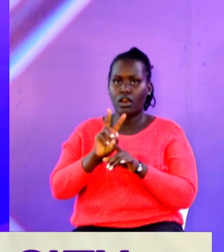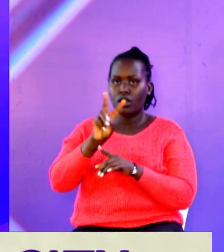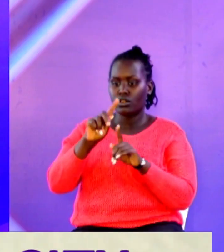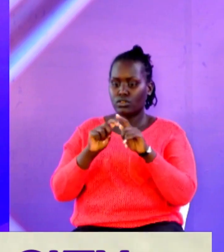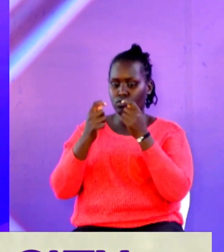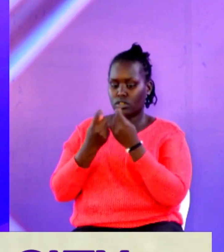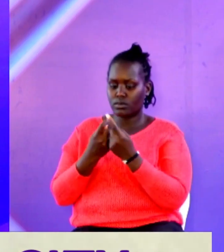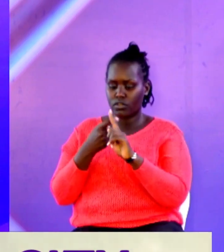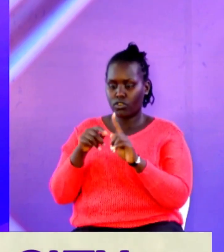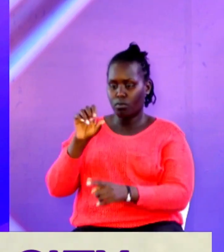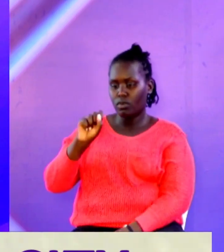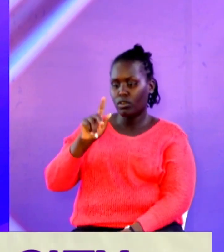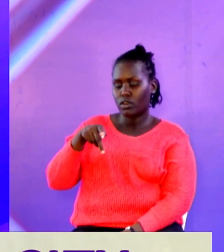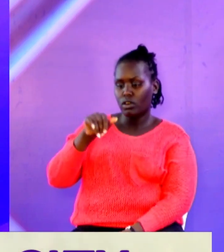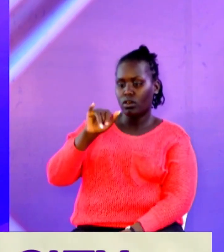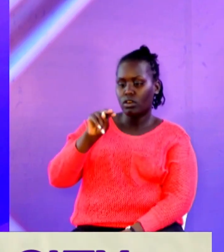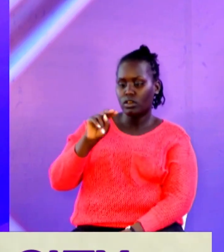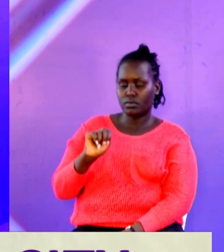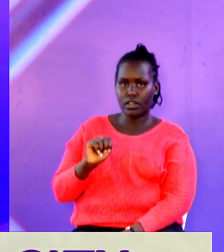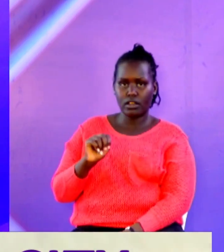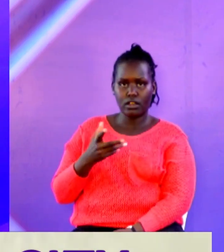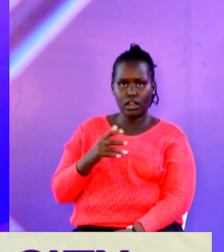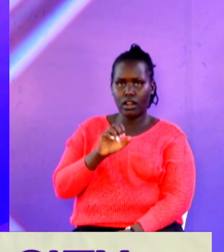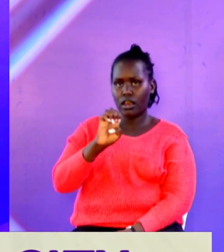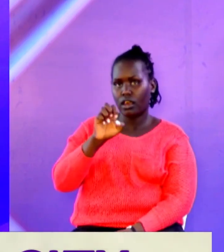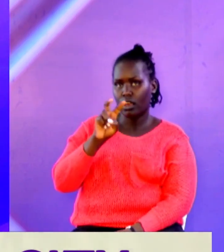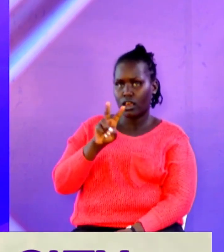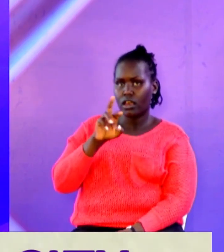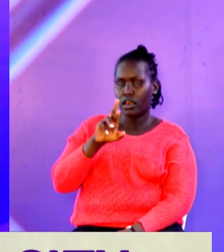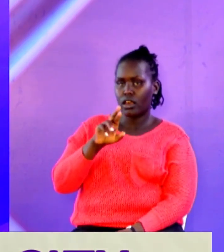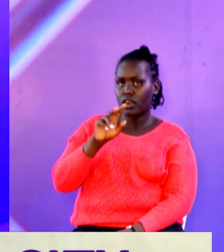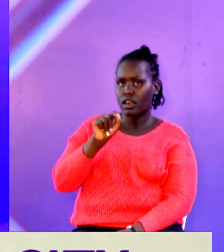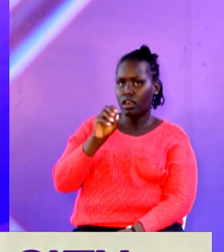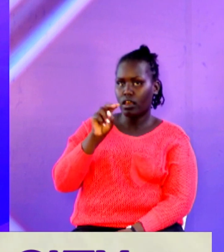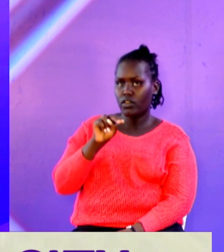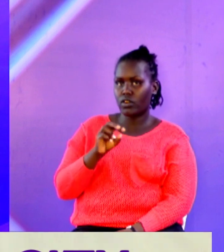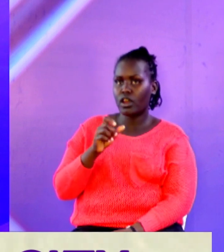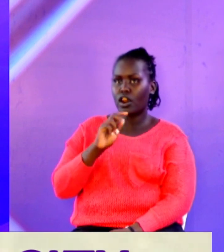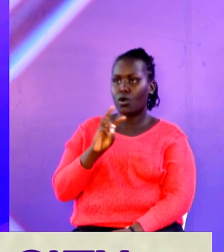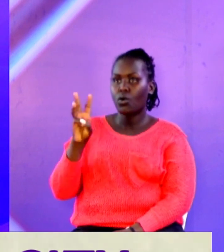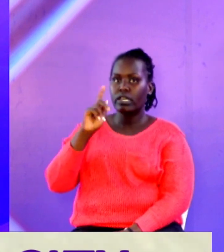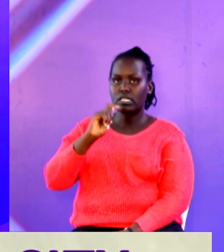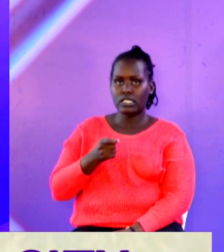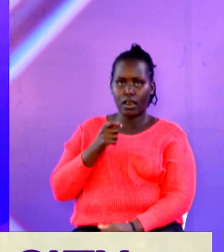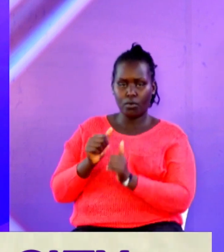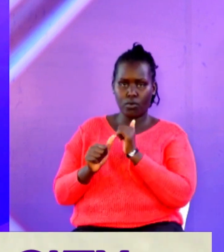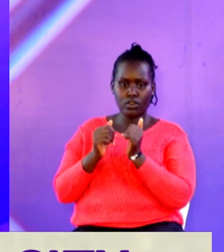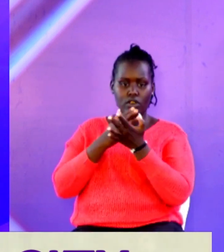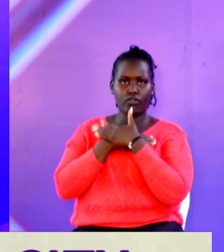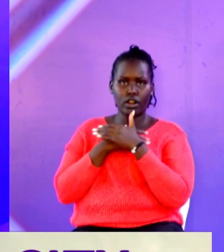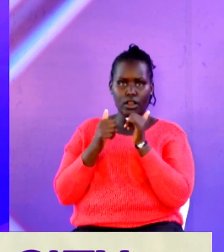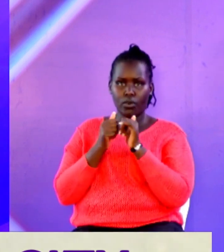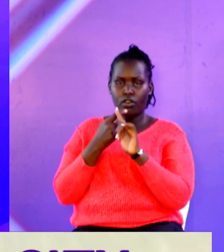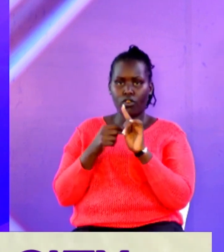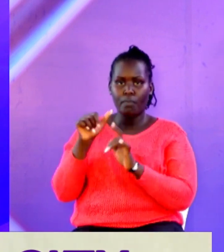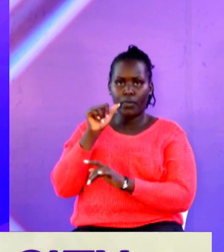from Spain. West Ham versus Everton. It was 2-1 win for West Ham United. That was a friendly. These two teams are both from